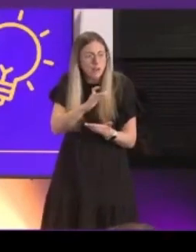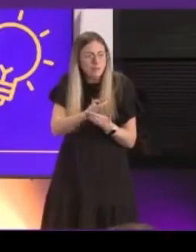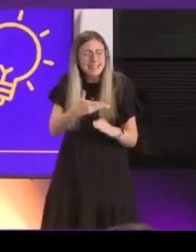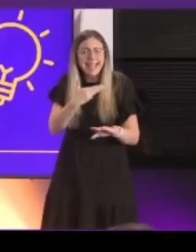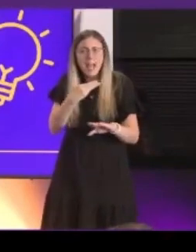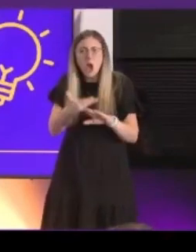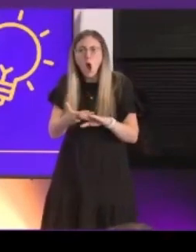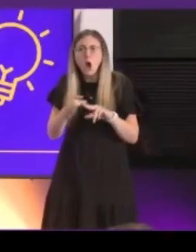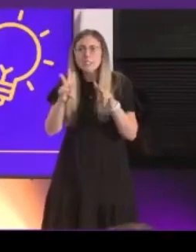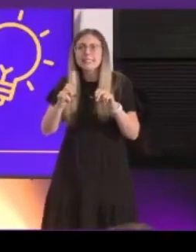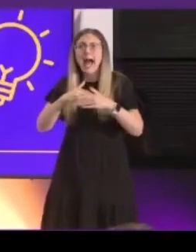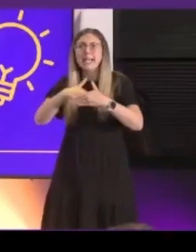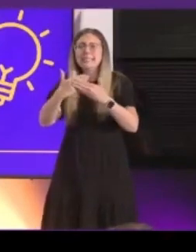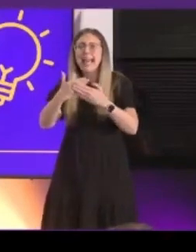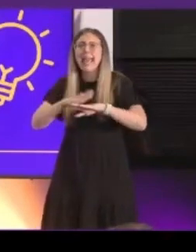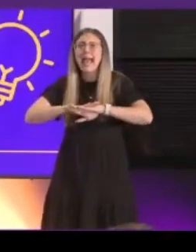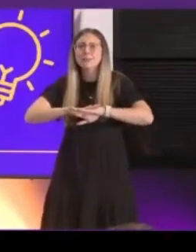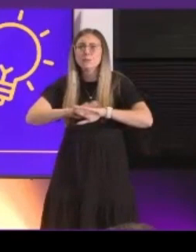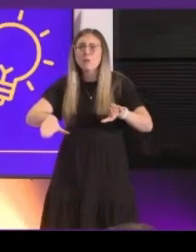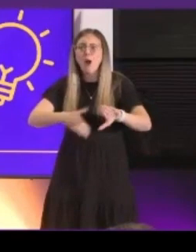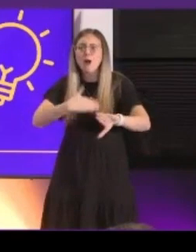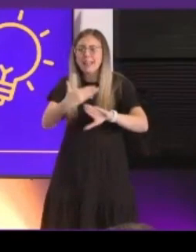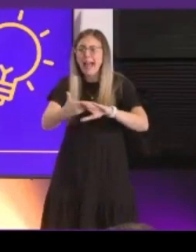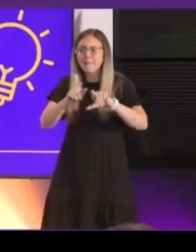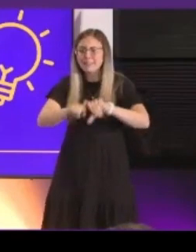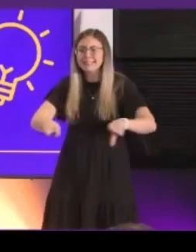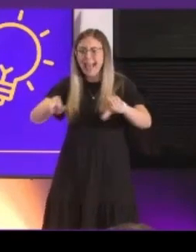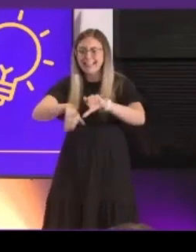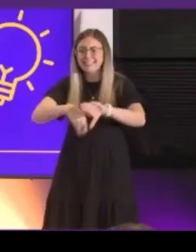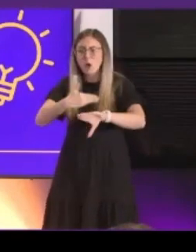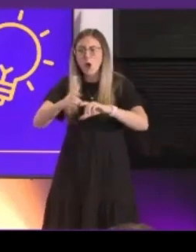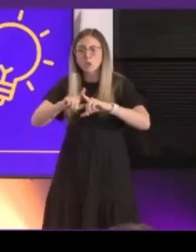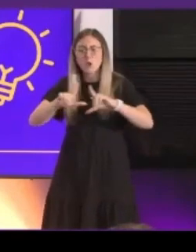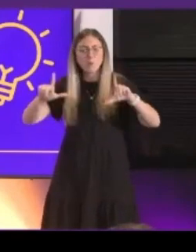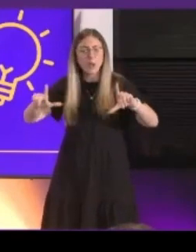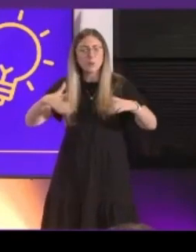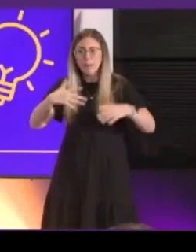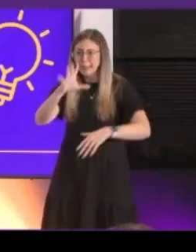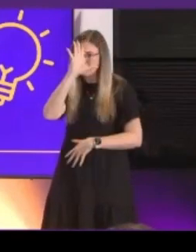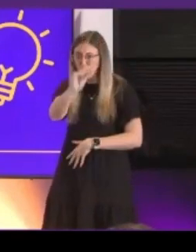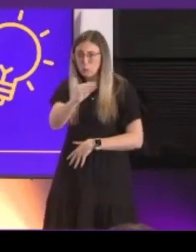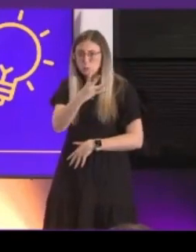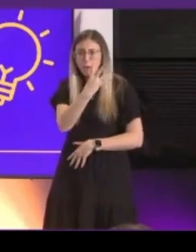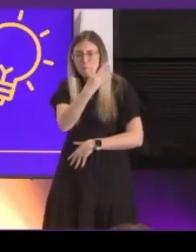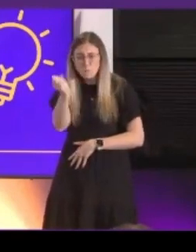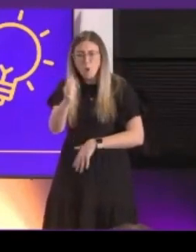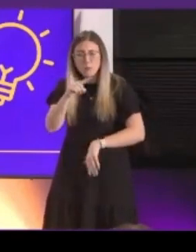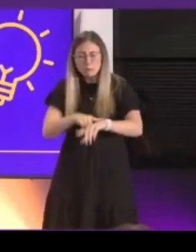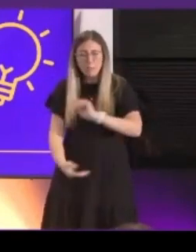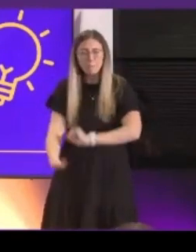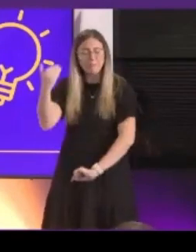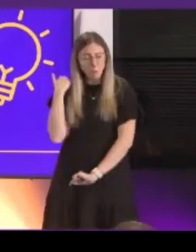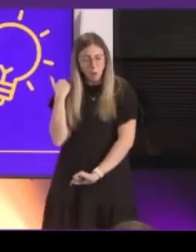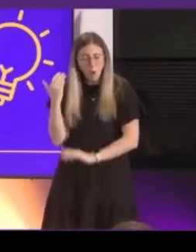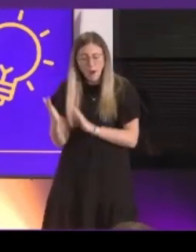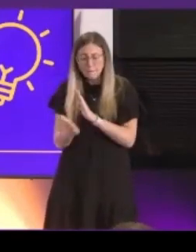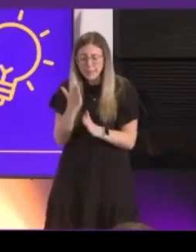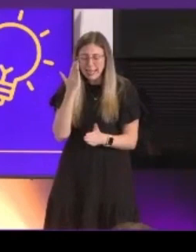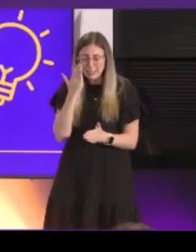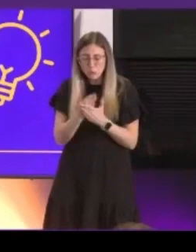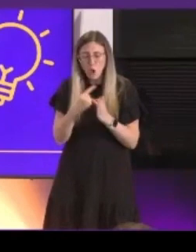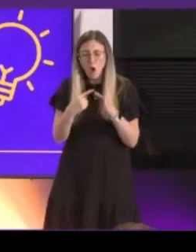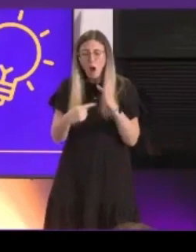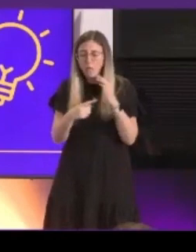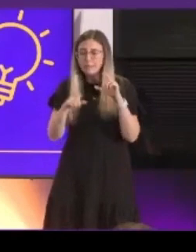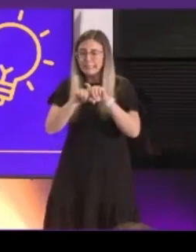Sight Day and do not put alt text on your post when I have told you 400 times to put your social